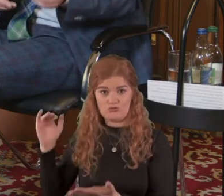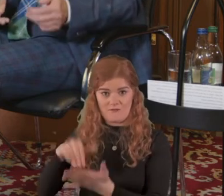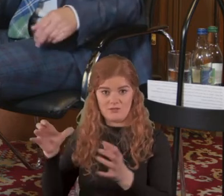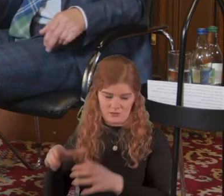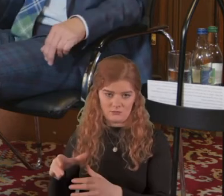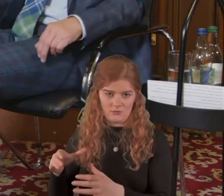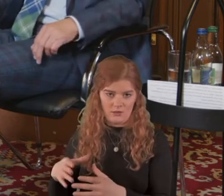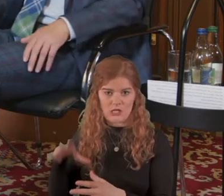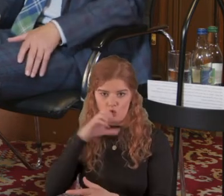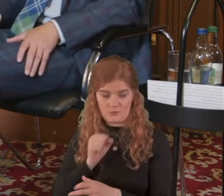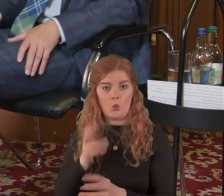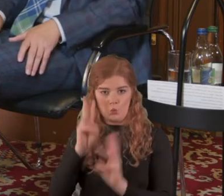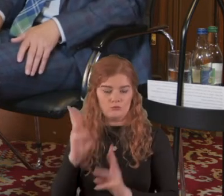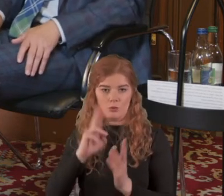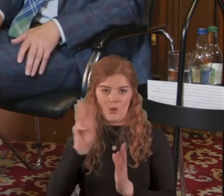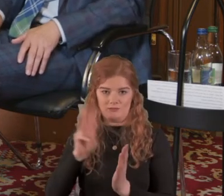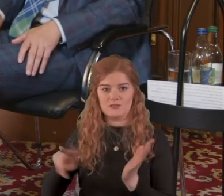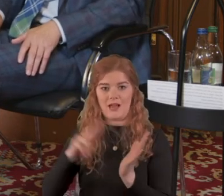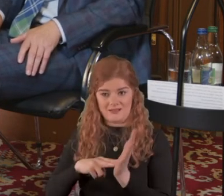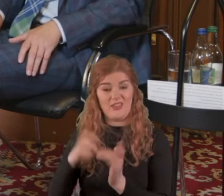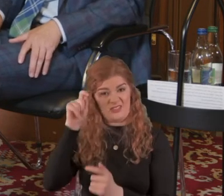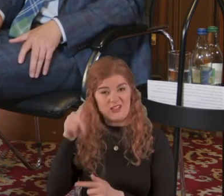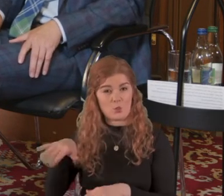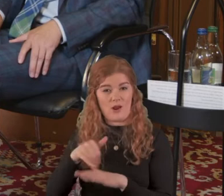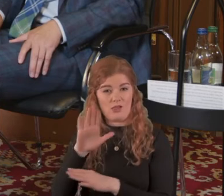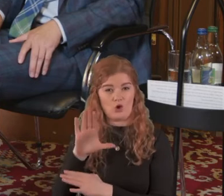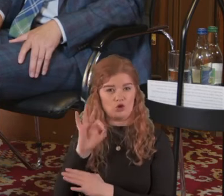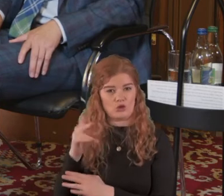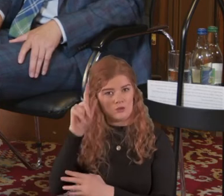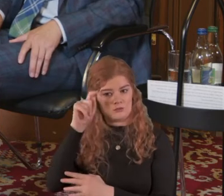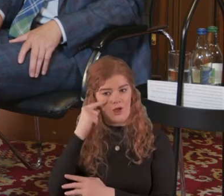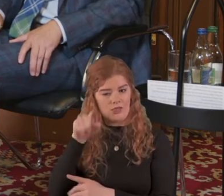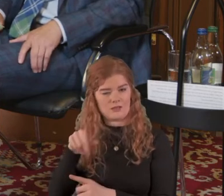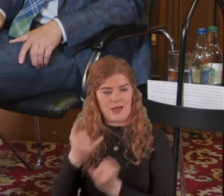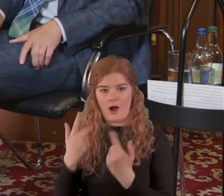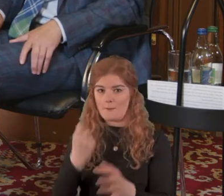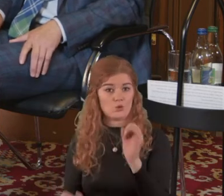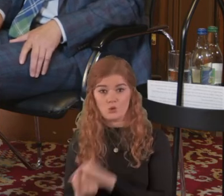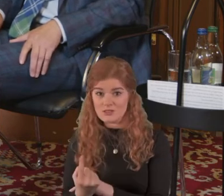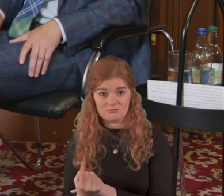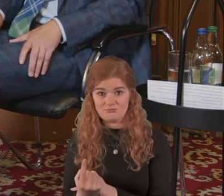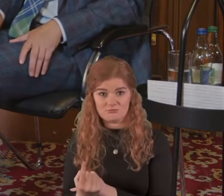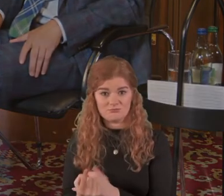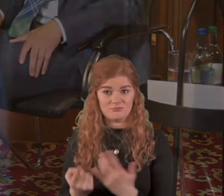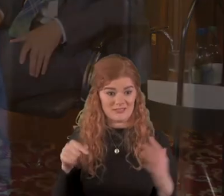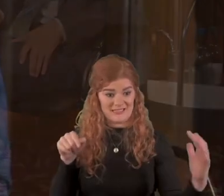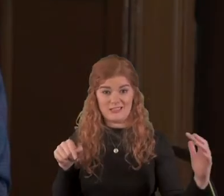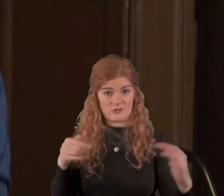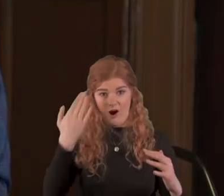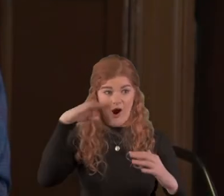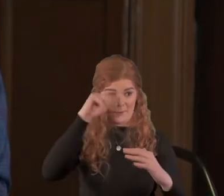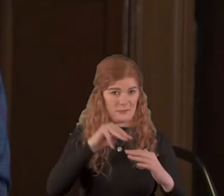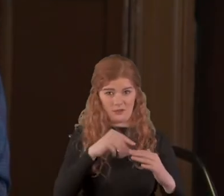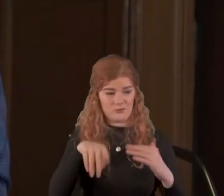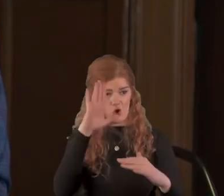would. And that's obviously where Lloyd George saw his opportunity. He was a divided and